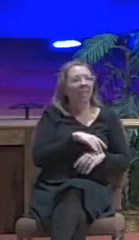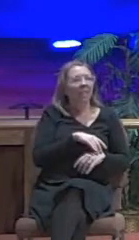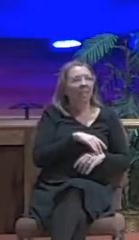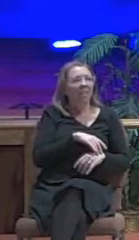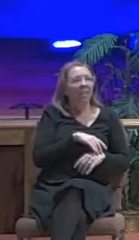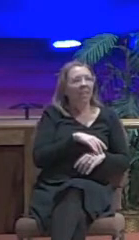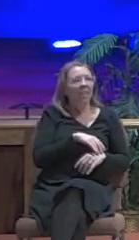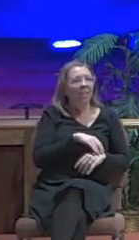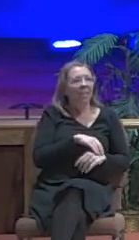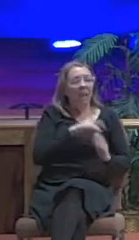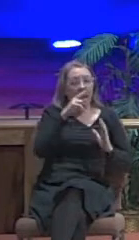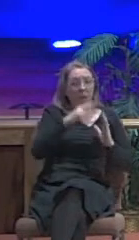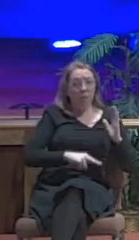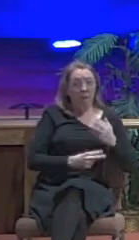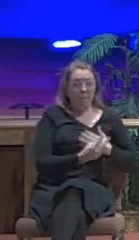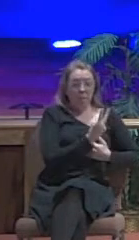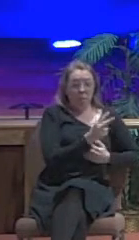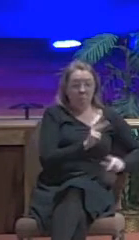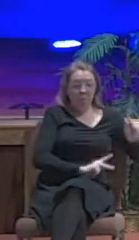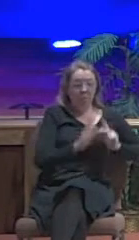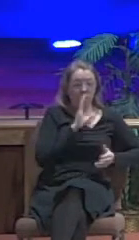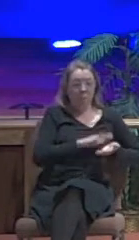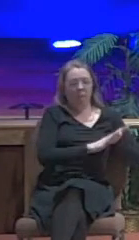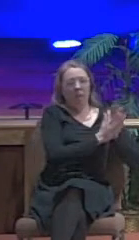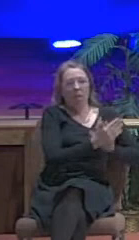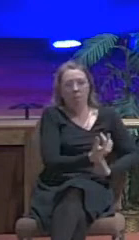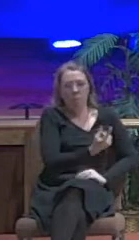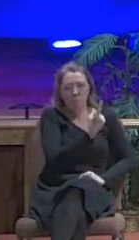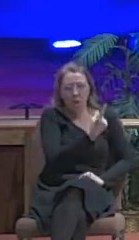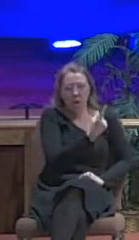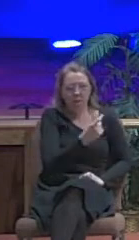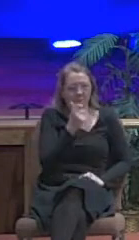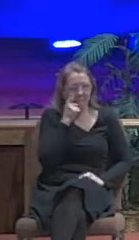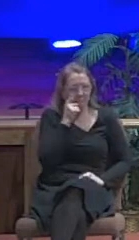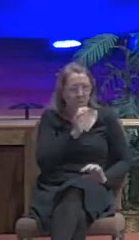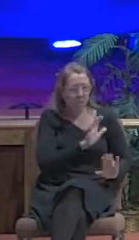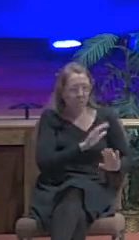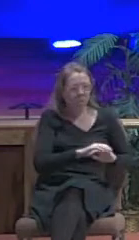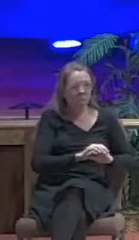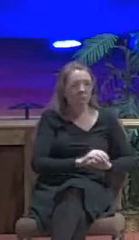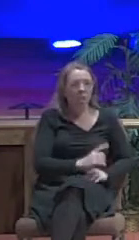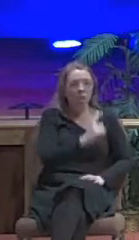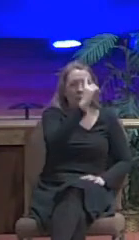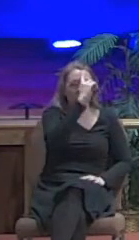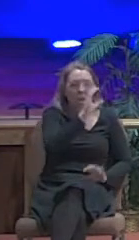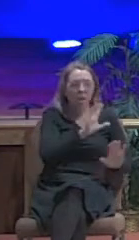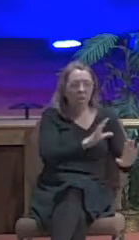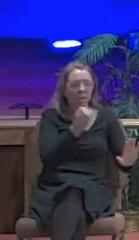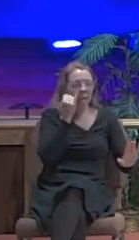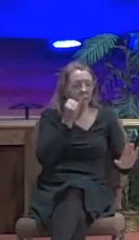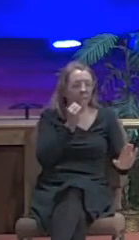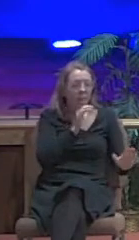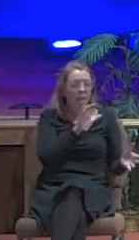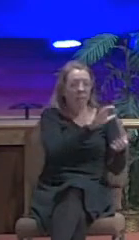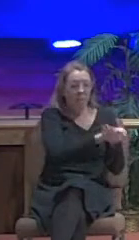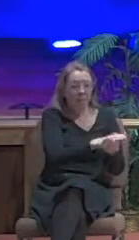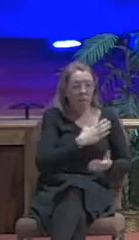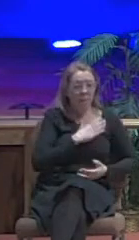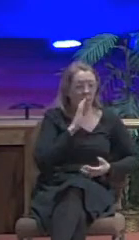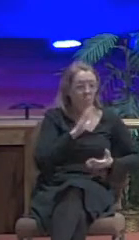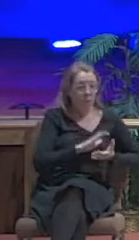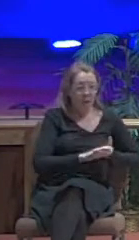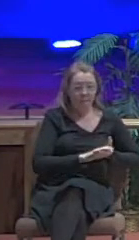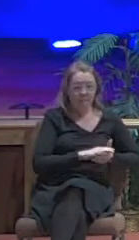flesh. And so I had this hole in my heart that I thought if I married my wife, then she would complete that hole.